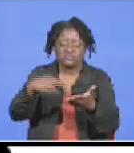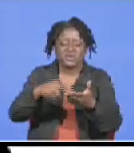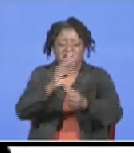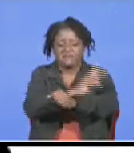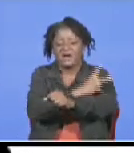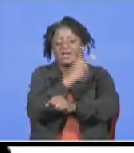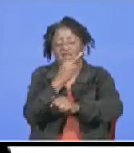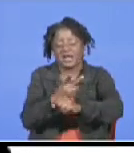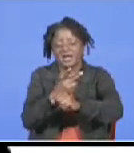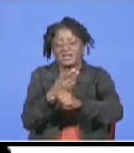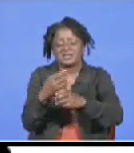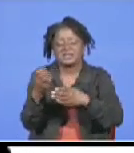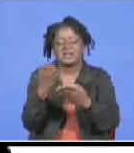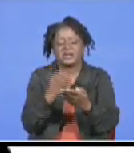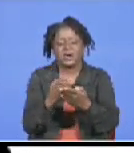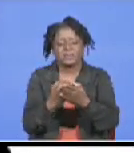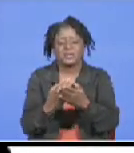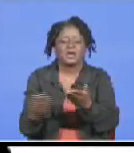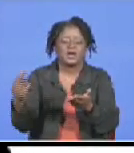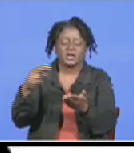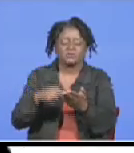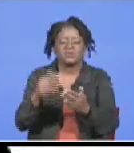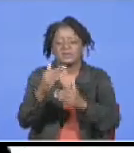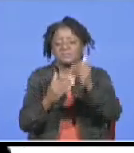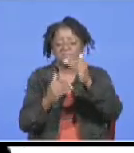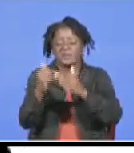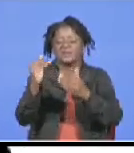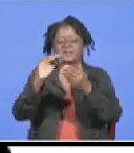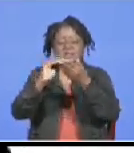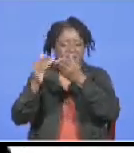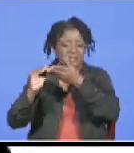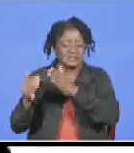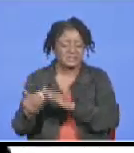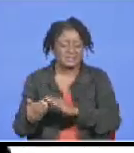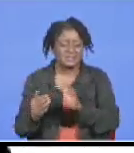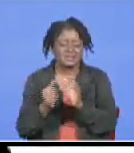rebuilding a robust city. Reporting for ZNS Network News, I'm Anthony Smith.